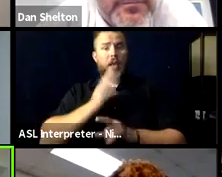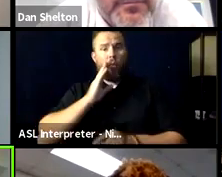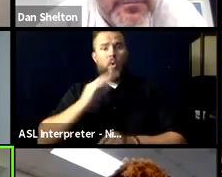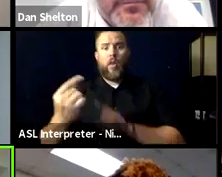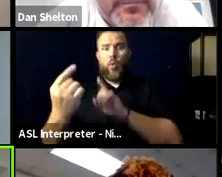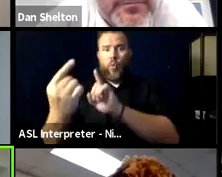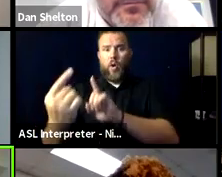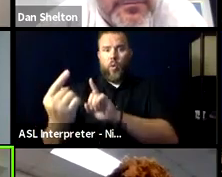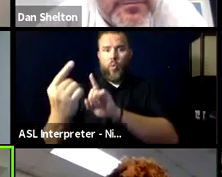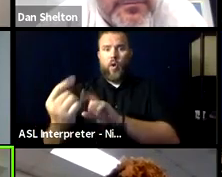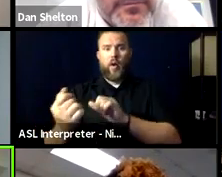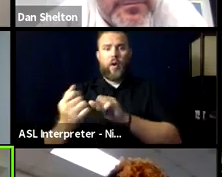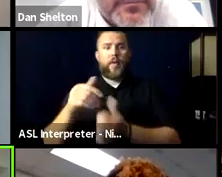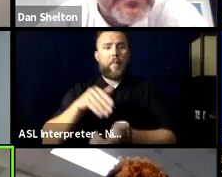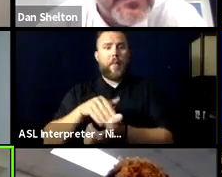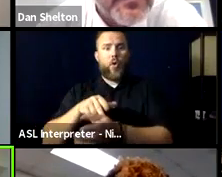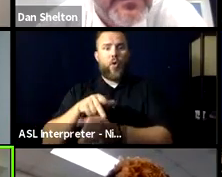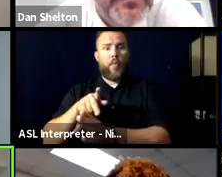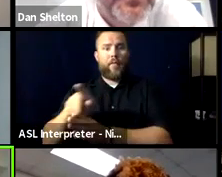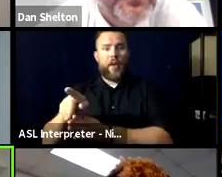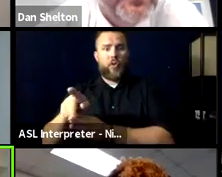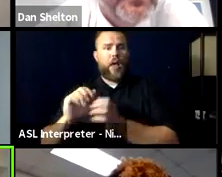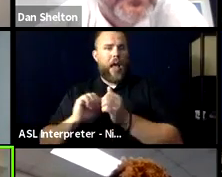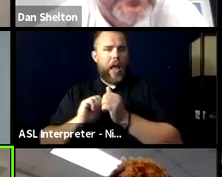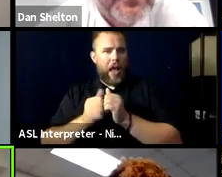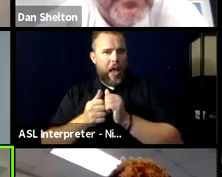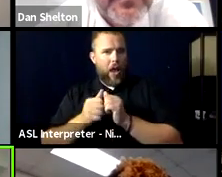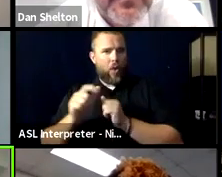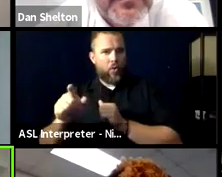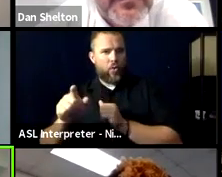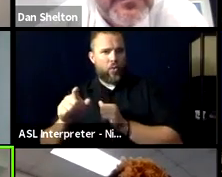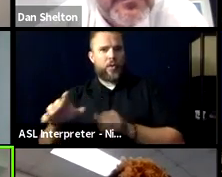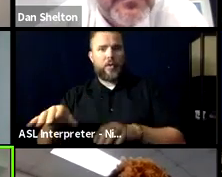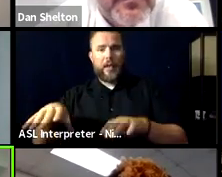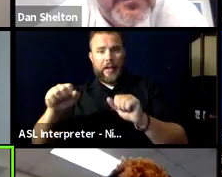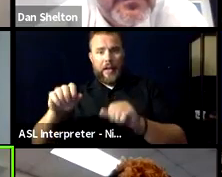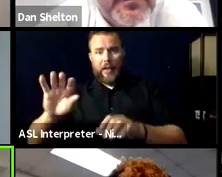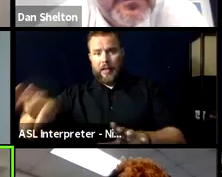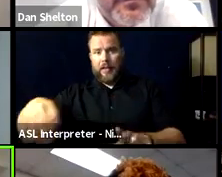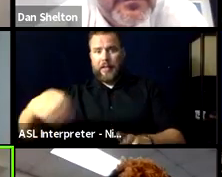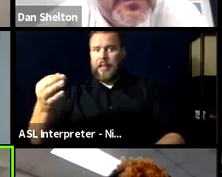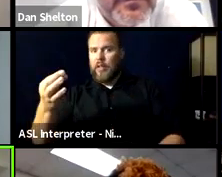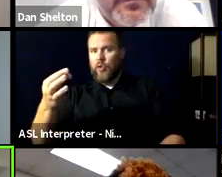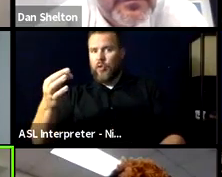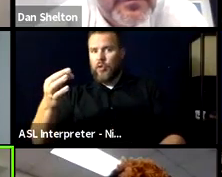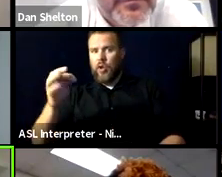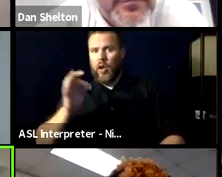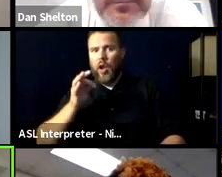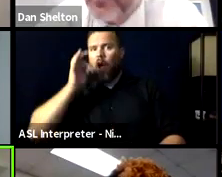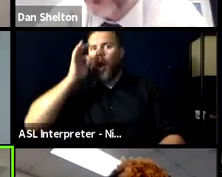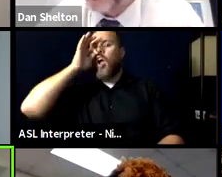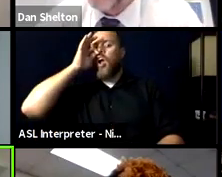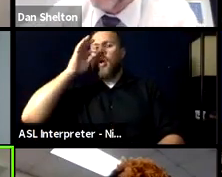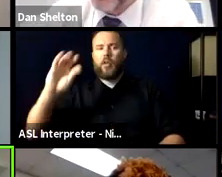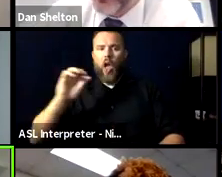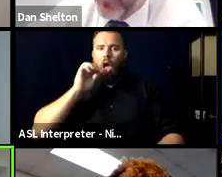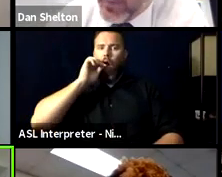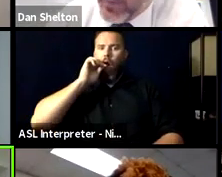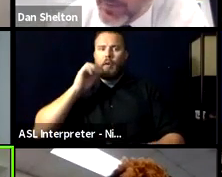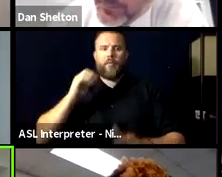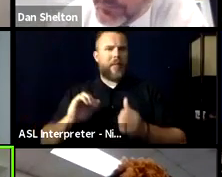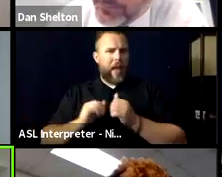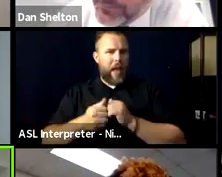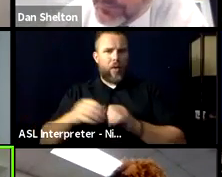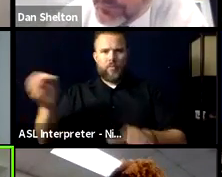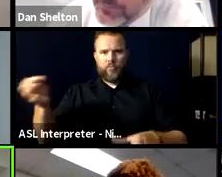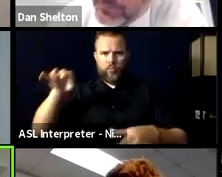medical professional how to take the testing swab and how to do the testing kit, sealing